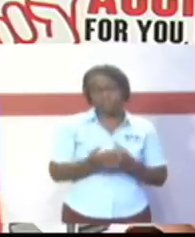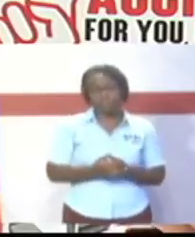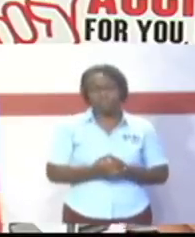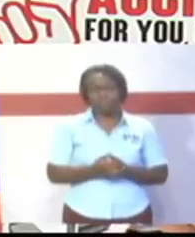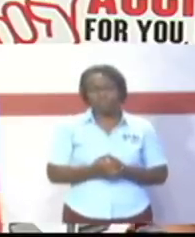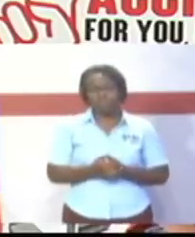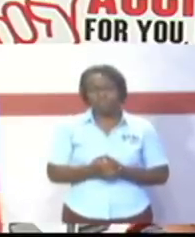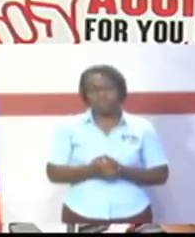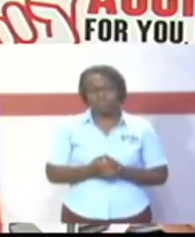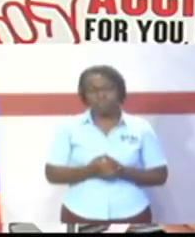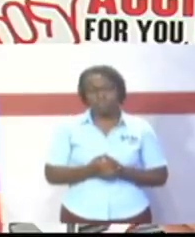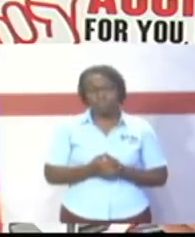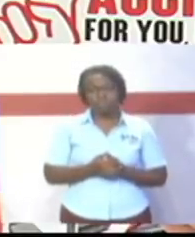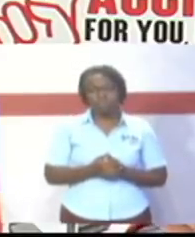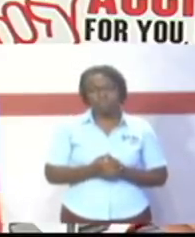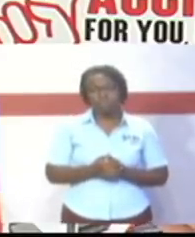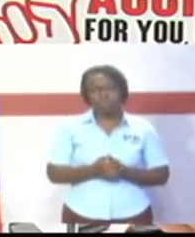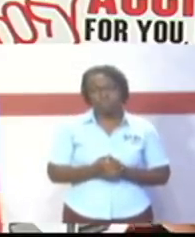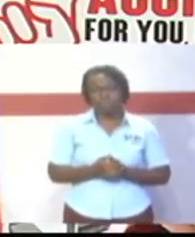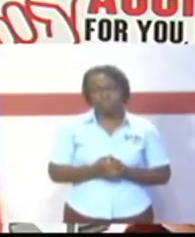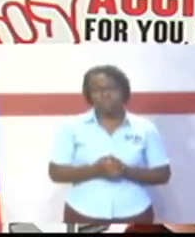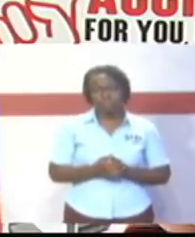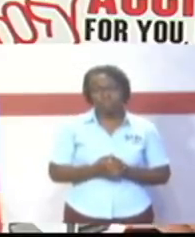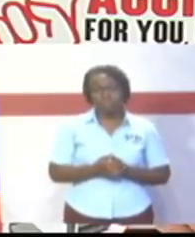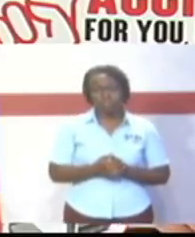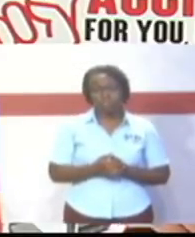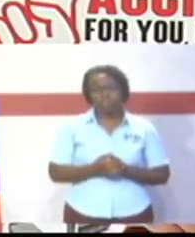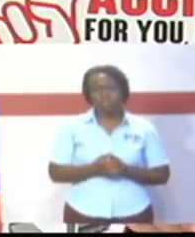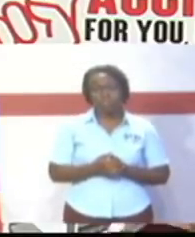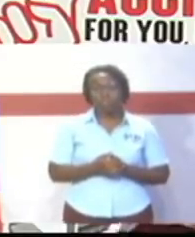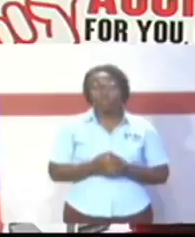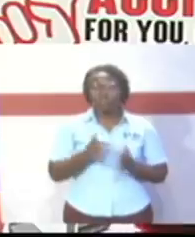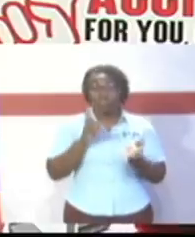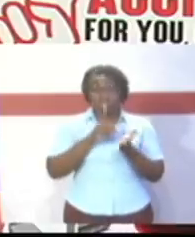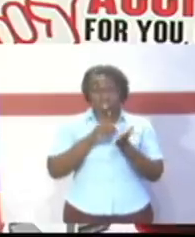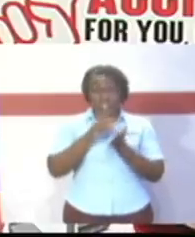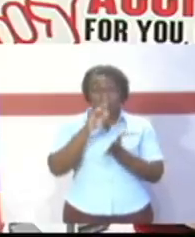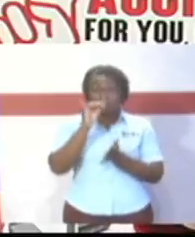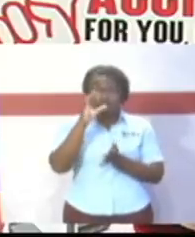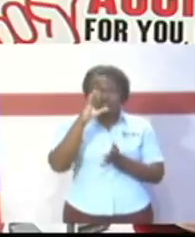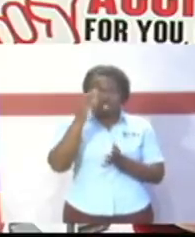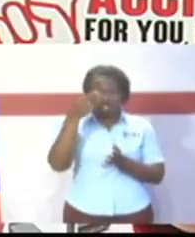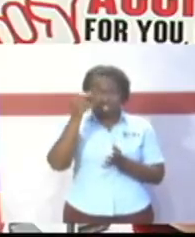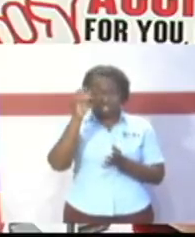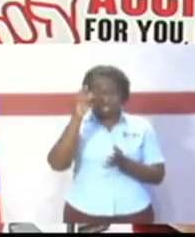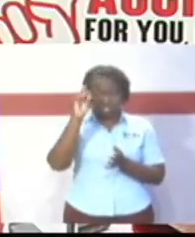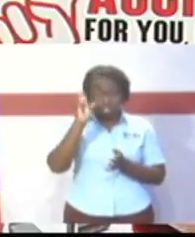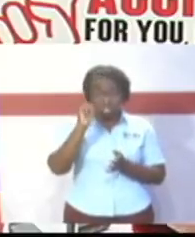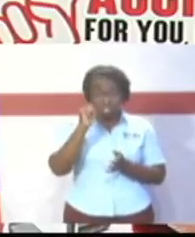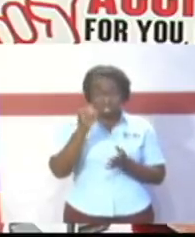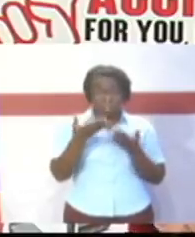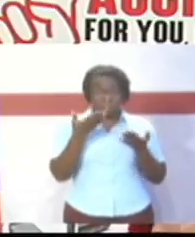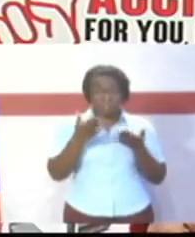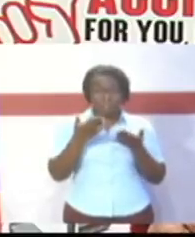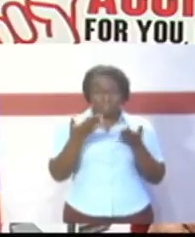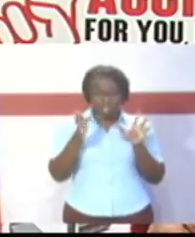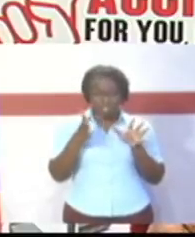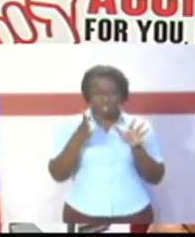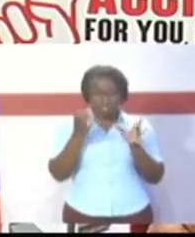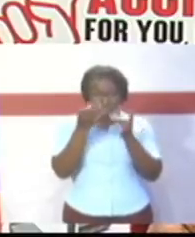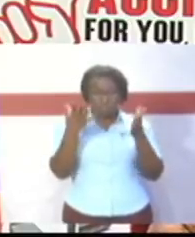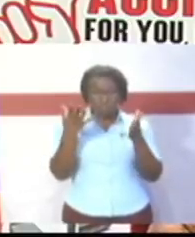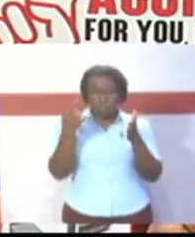this approach that we used this weekend. Dr. Richards would have told you that we were able to set up, is it 13?